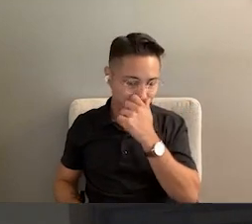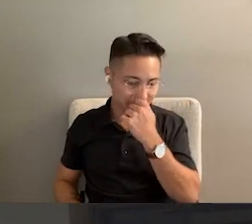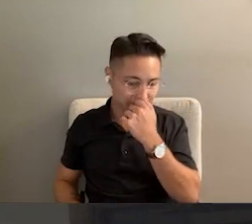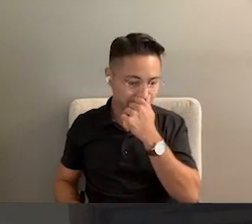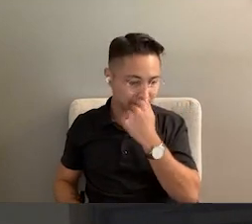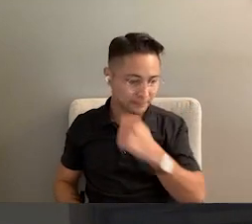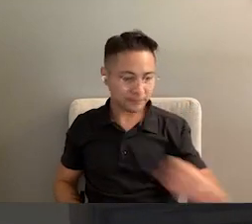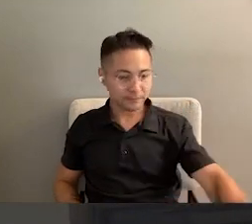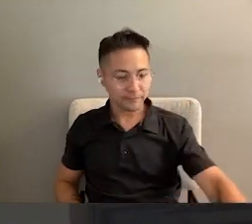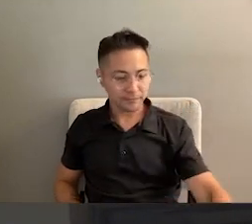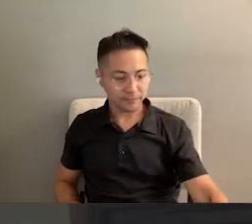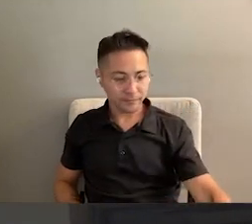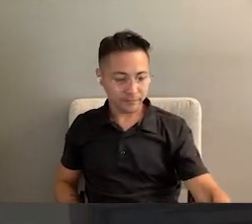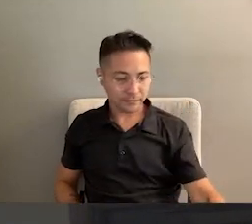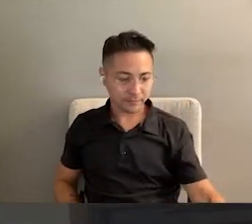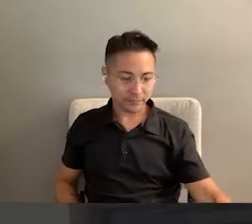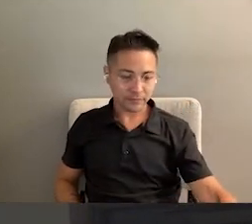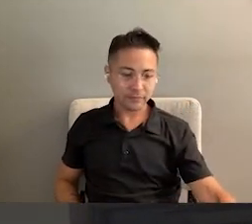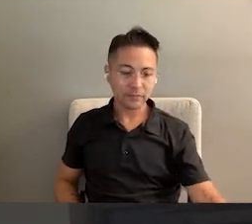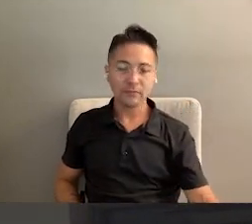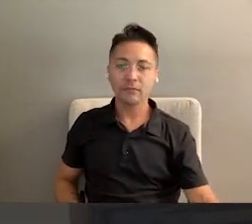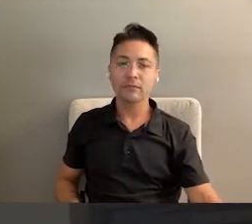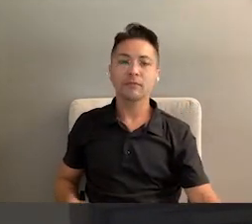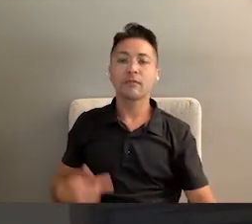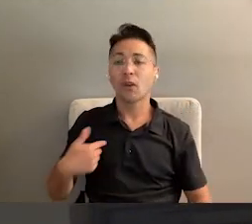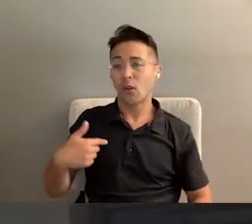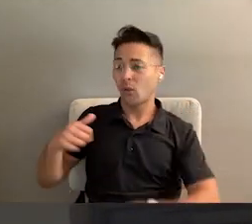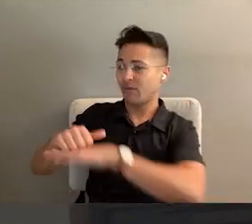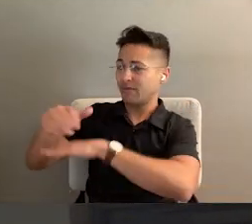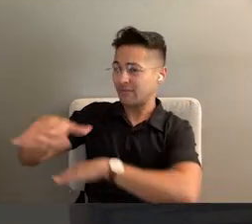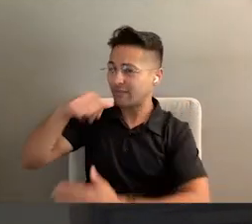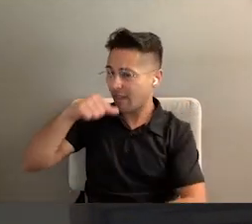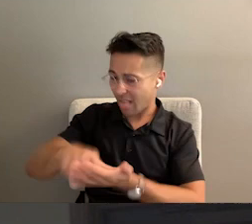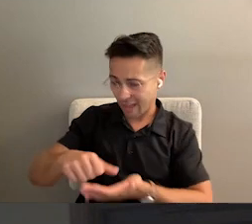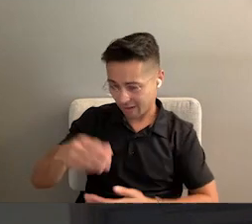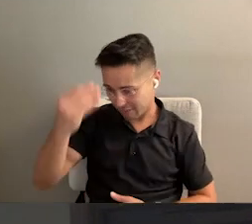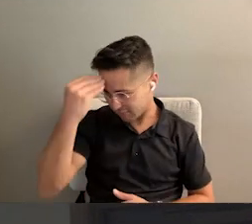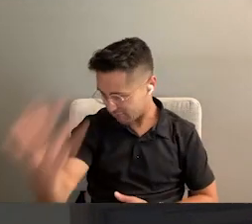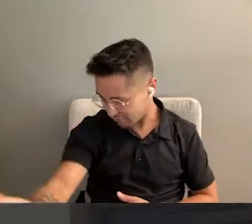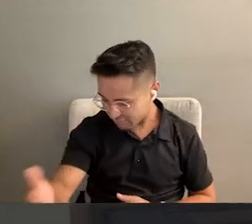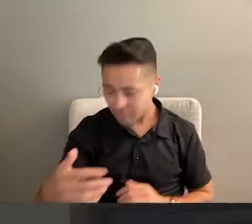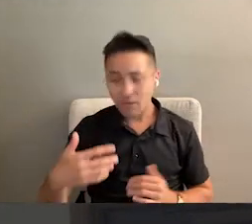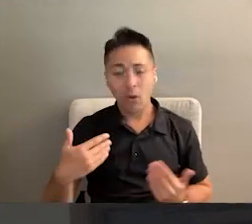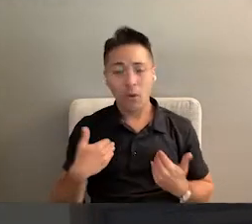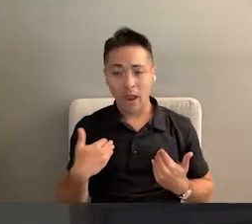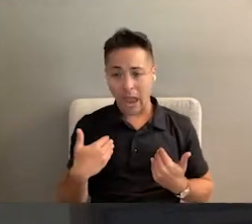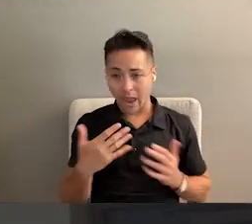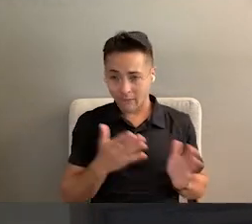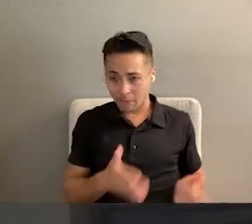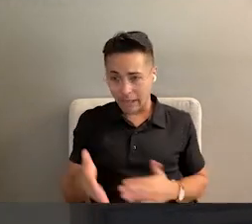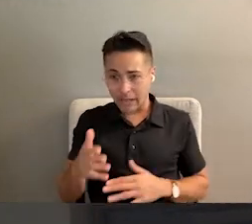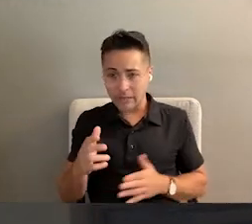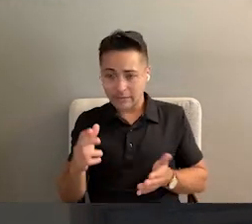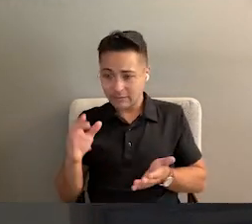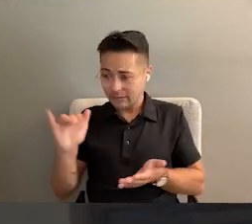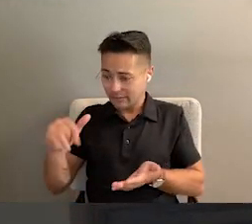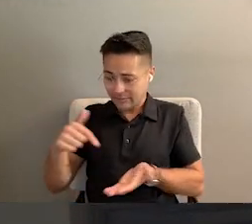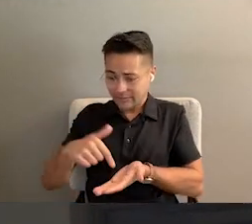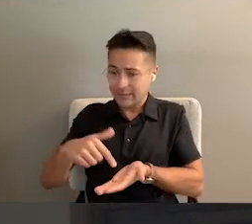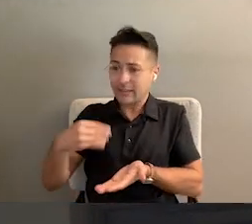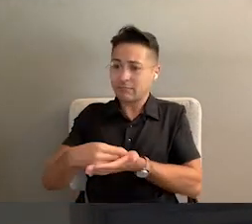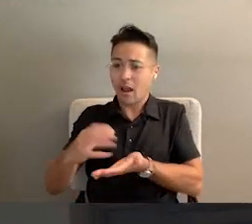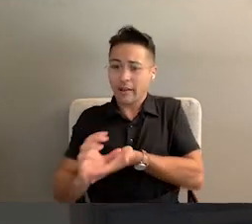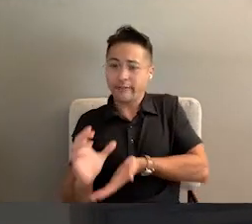you reach out to the people and say, we're taking your money back, and you have this money left over? We'll send a letter out that